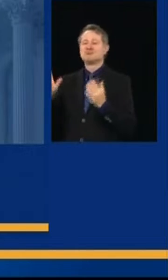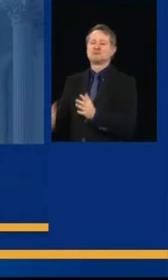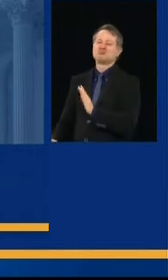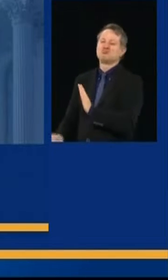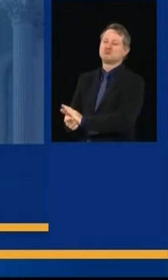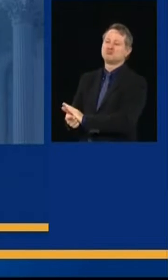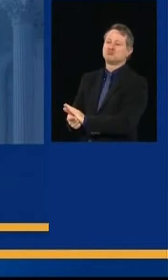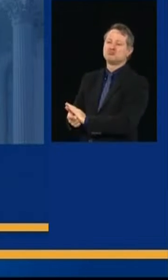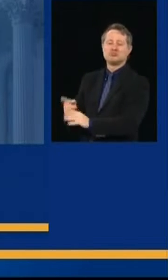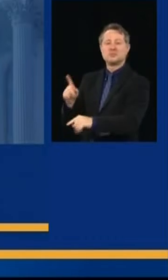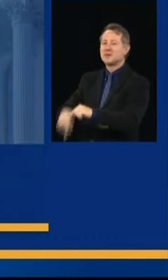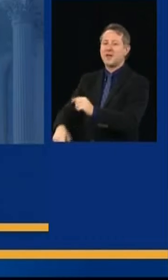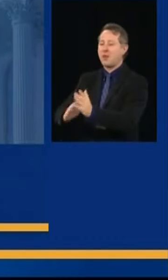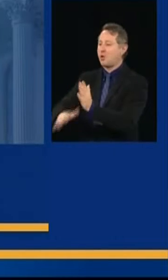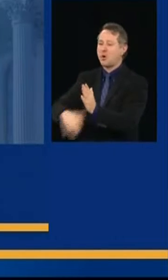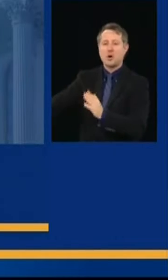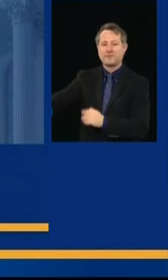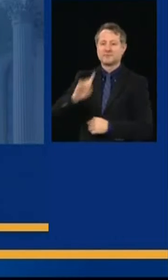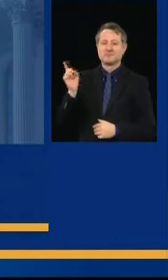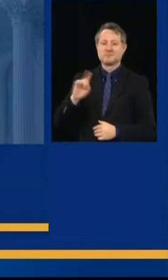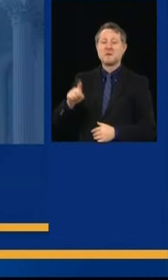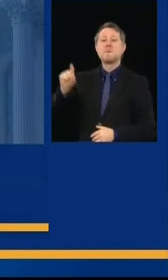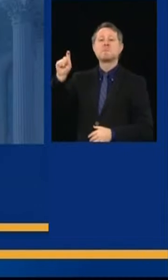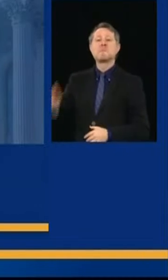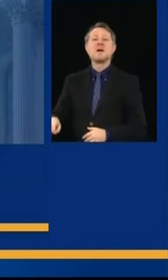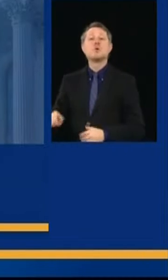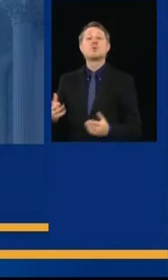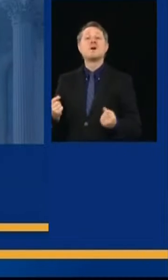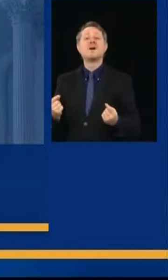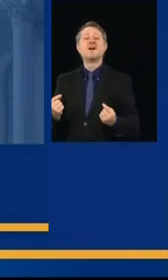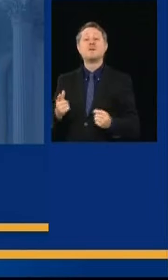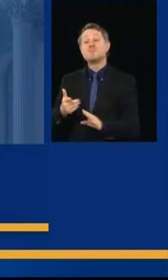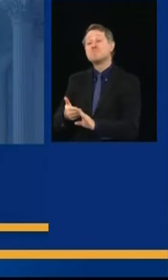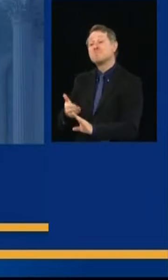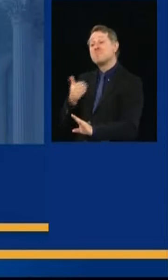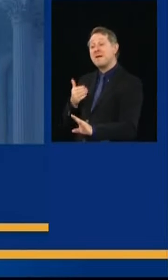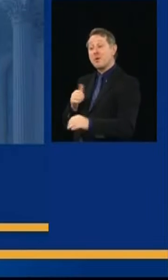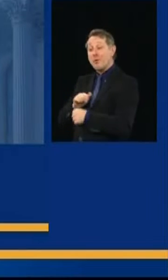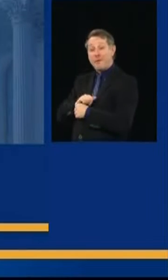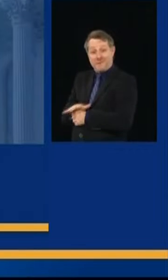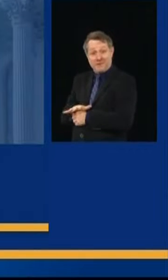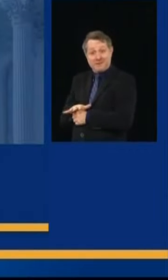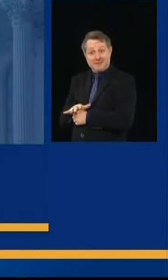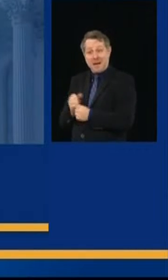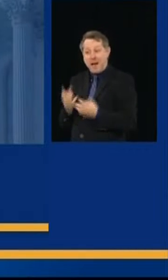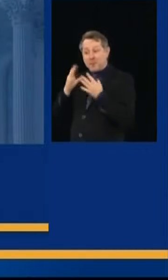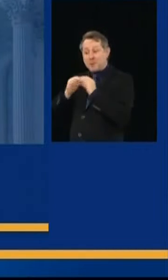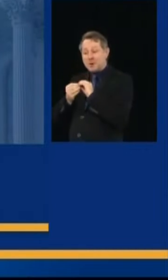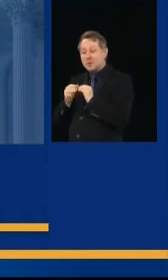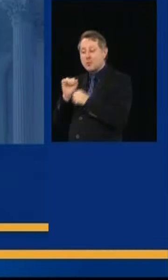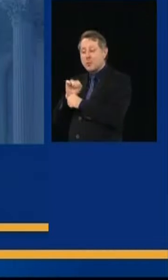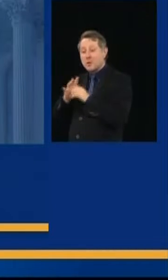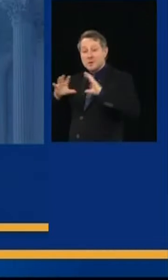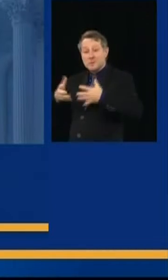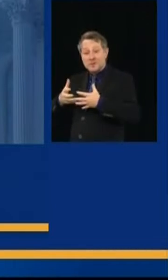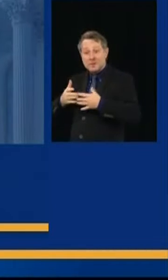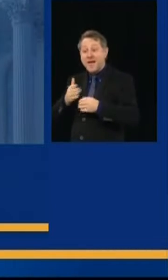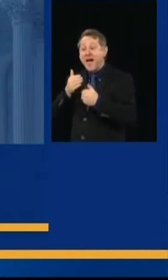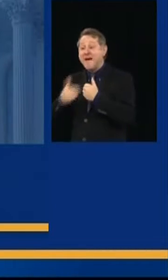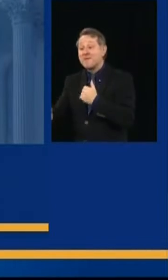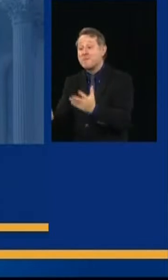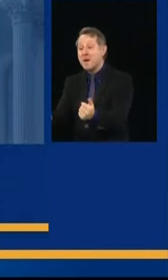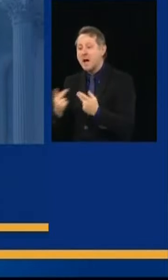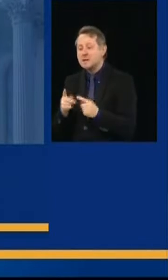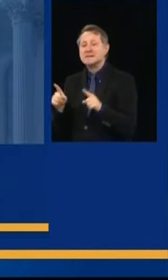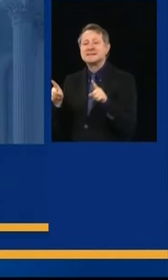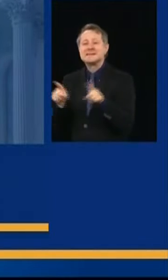workers. Have the same number of workers after the pandemic that you had before the pandemic. And don't think